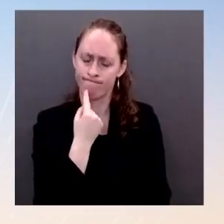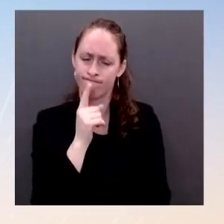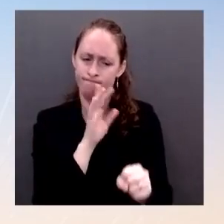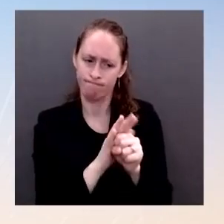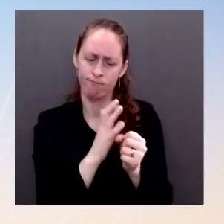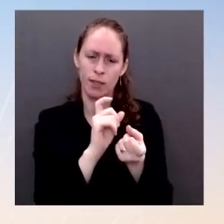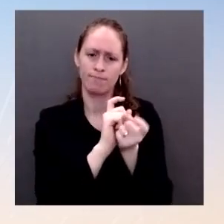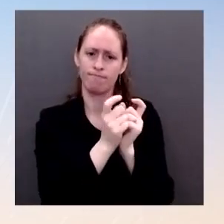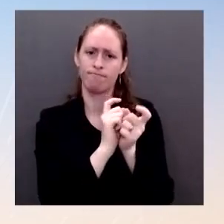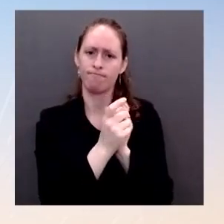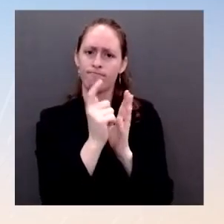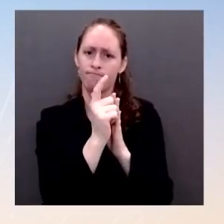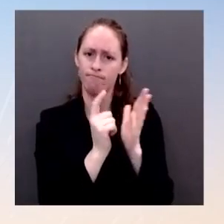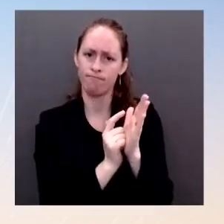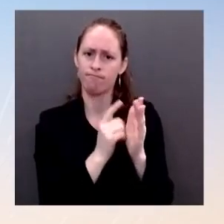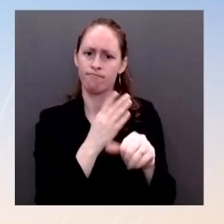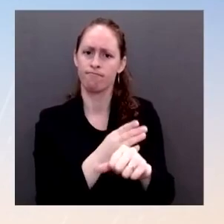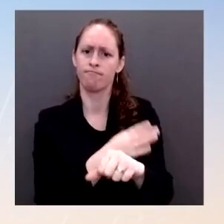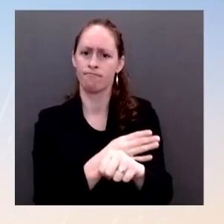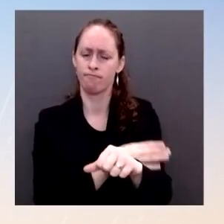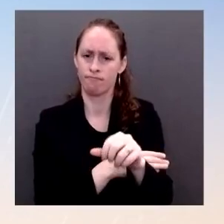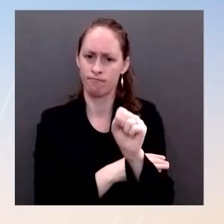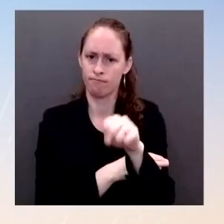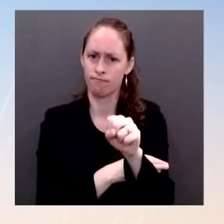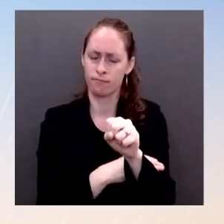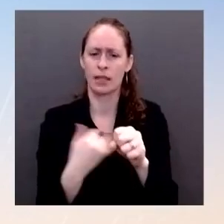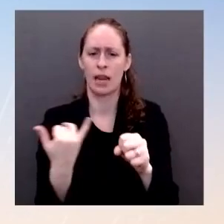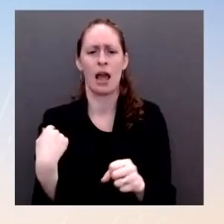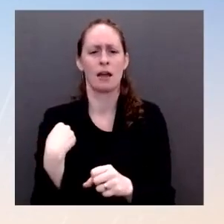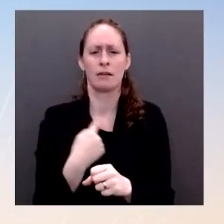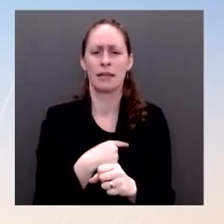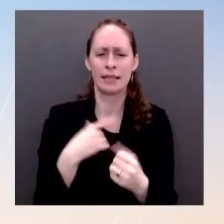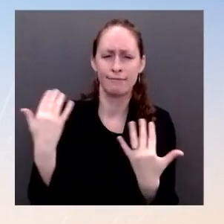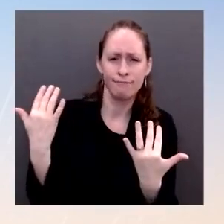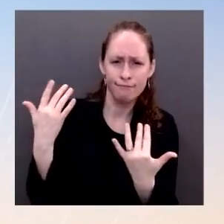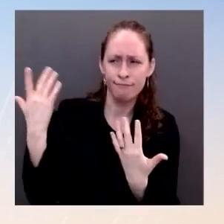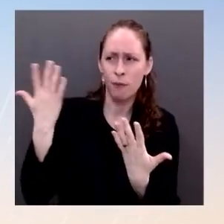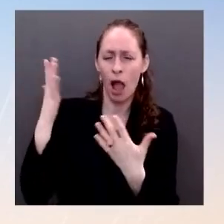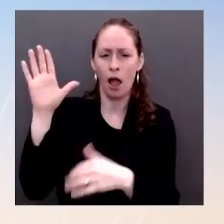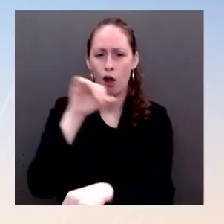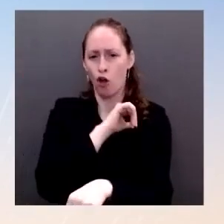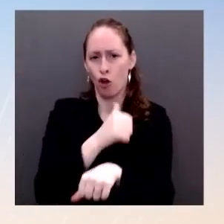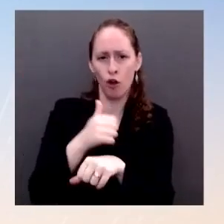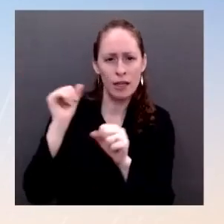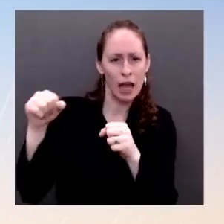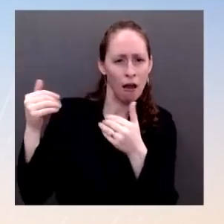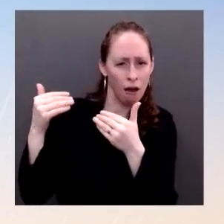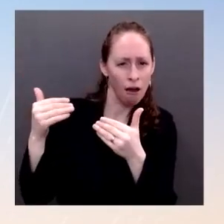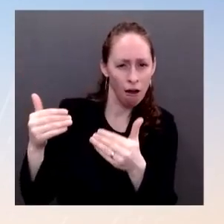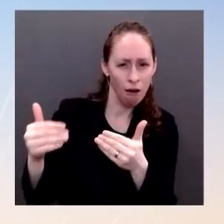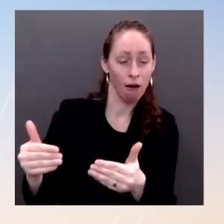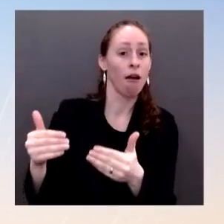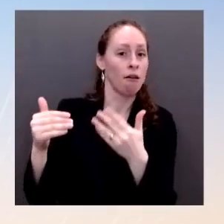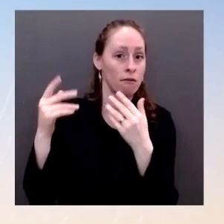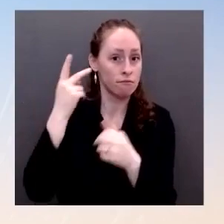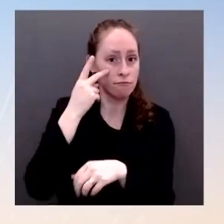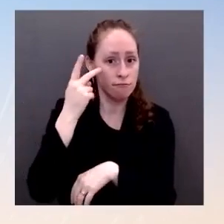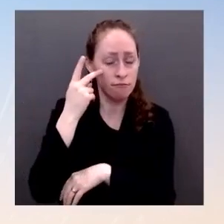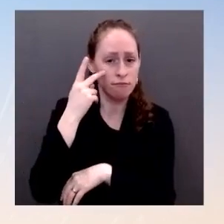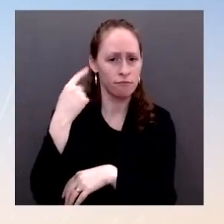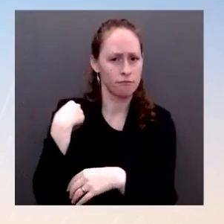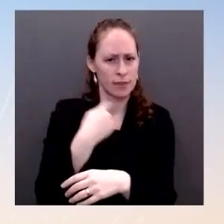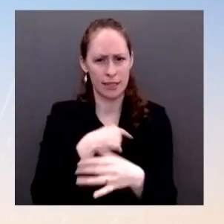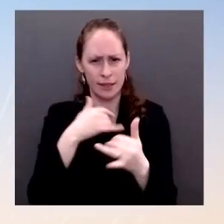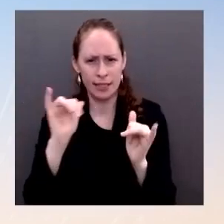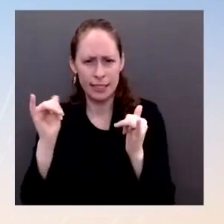action because we wanted to give space and room for the bipartisan negotiations to move forward, because of course federal legislation